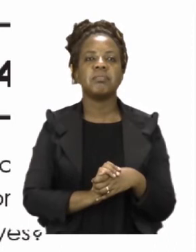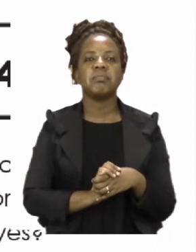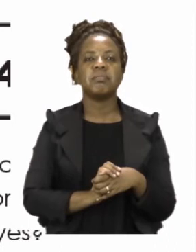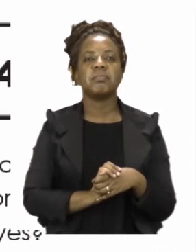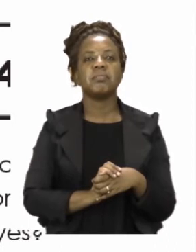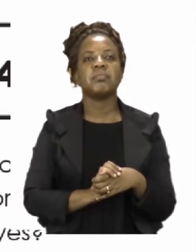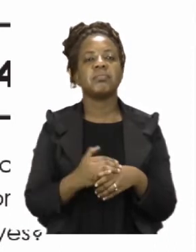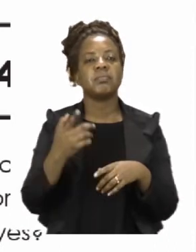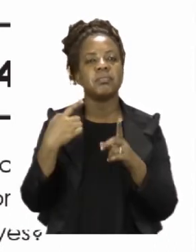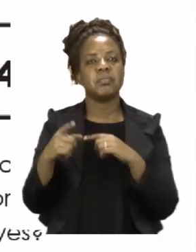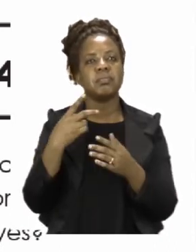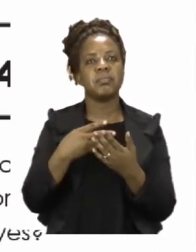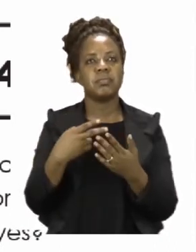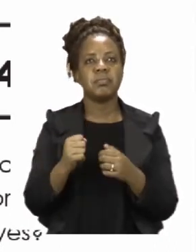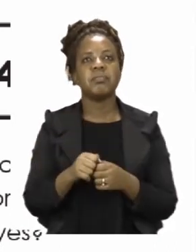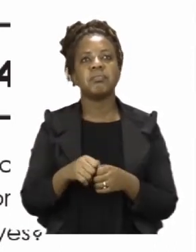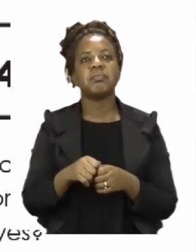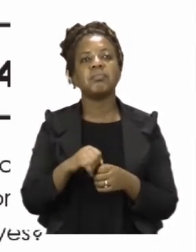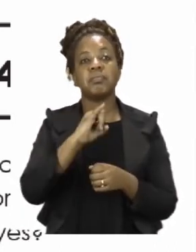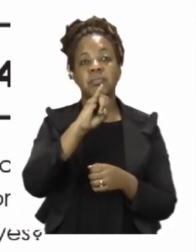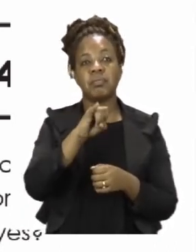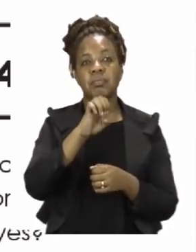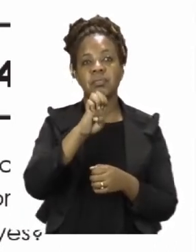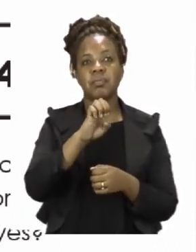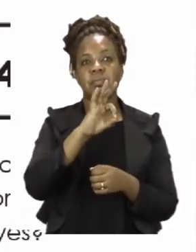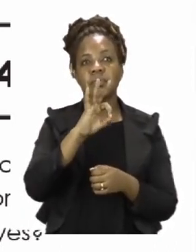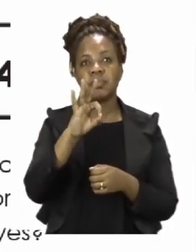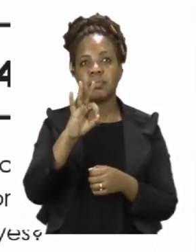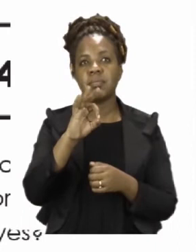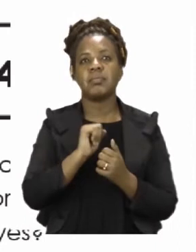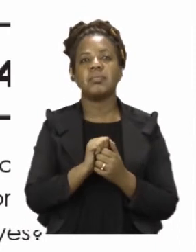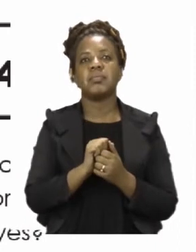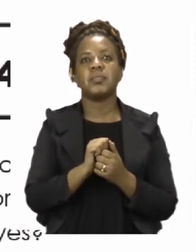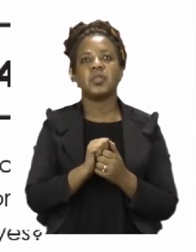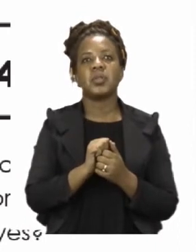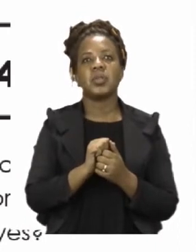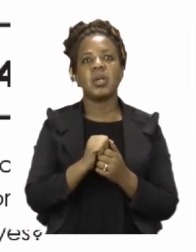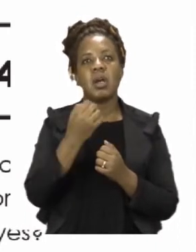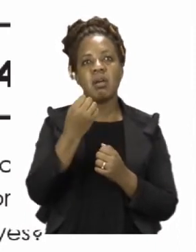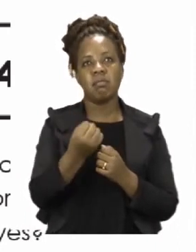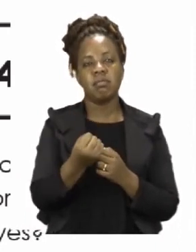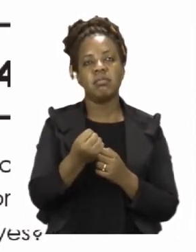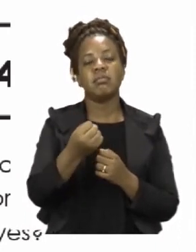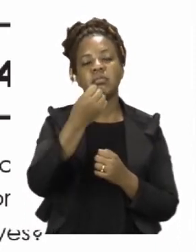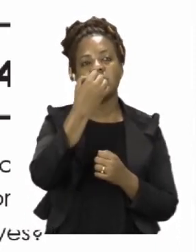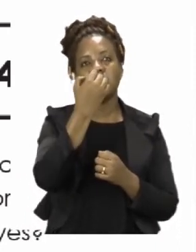it a second time so you can get your numbers and decide whether you are adding